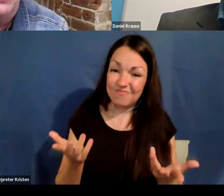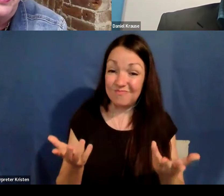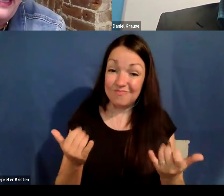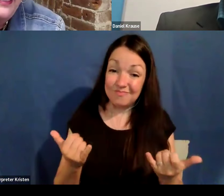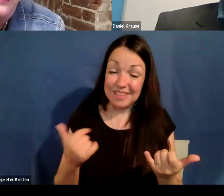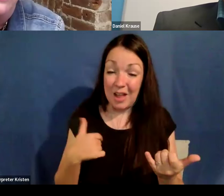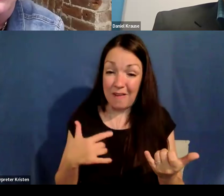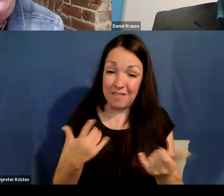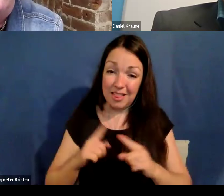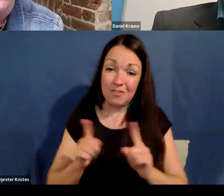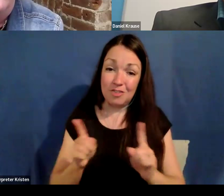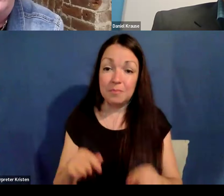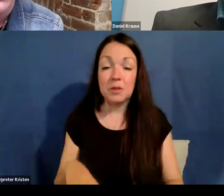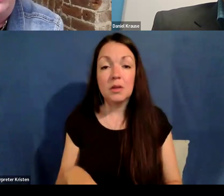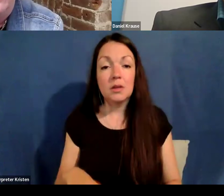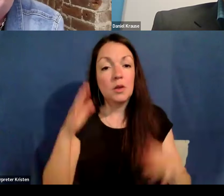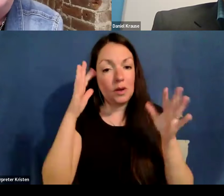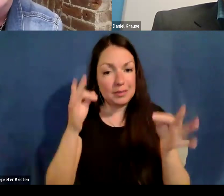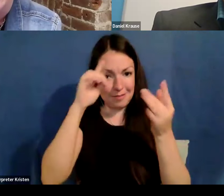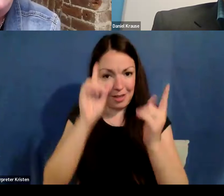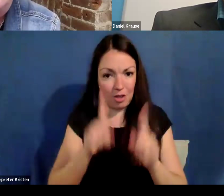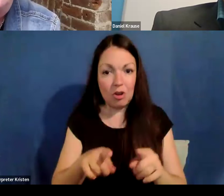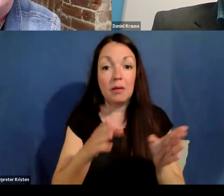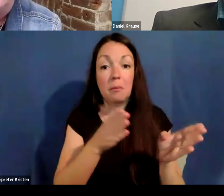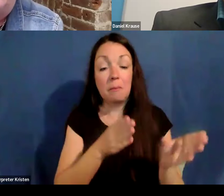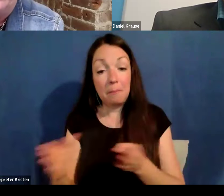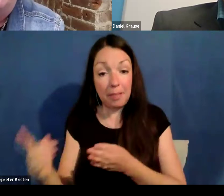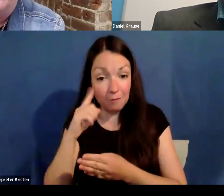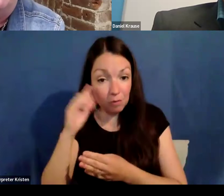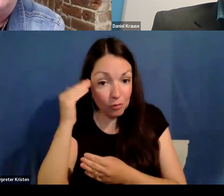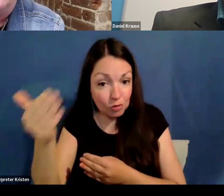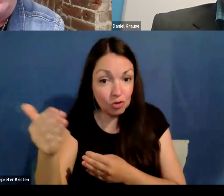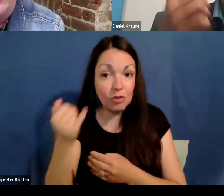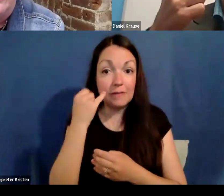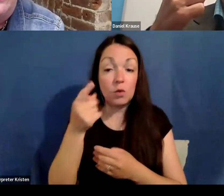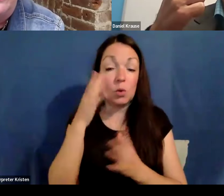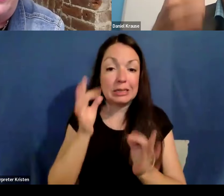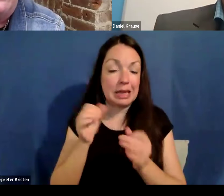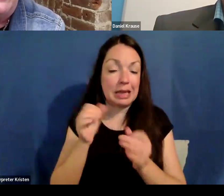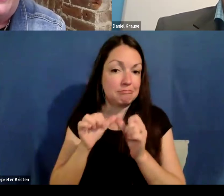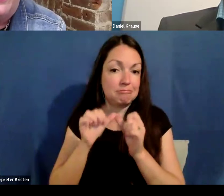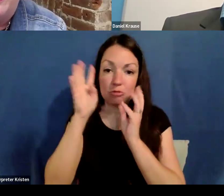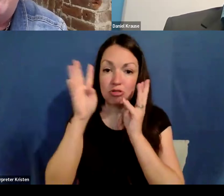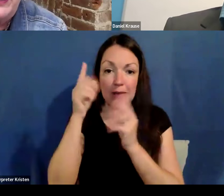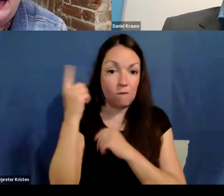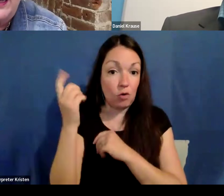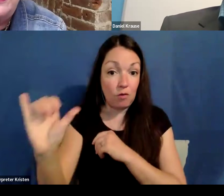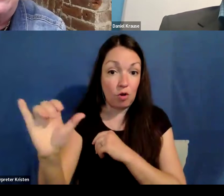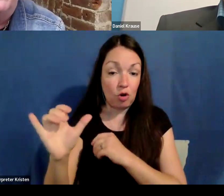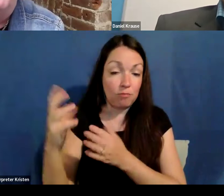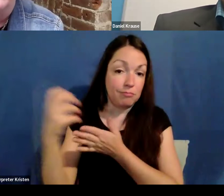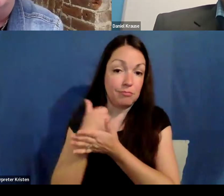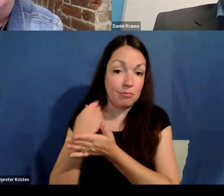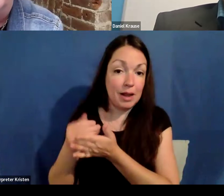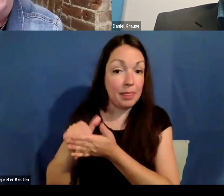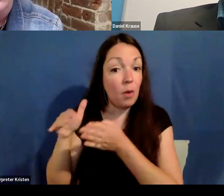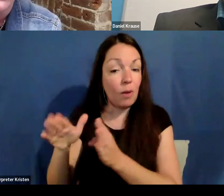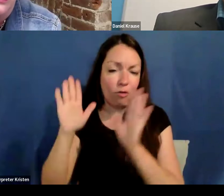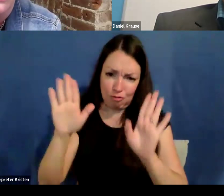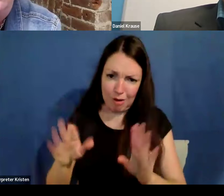planning for the future. If you decide to continue to create forever, great. That's awesome, but you'll